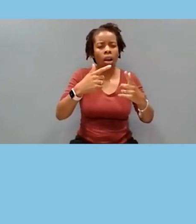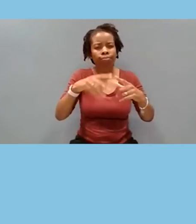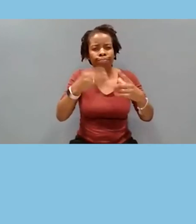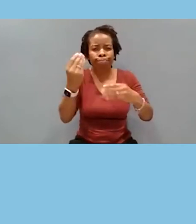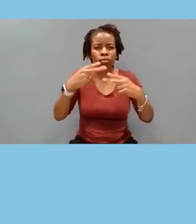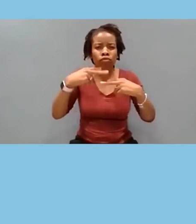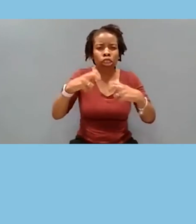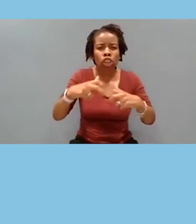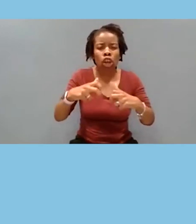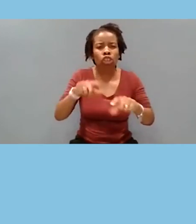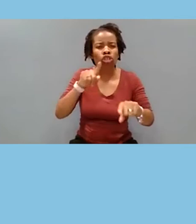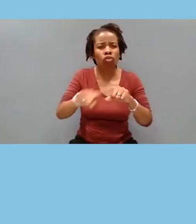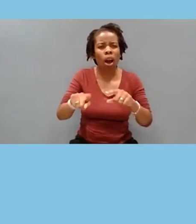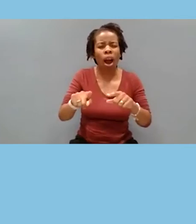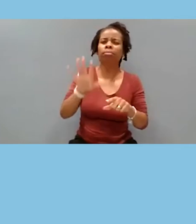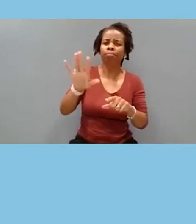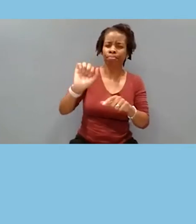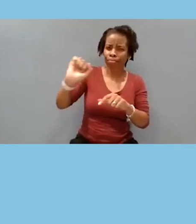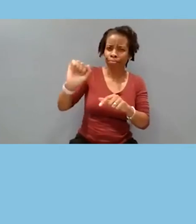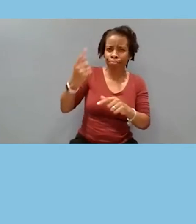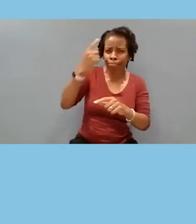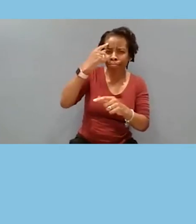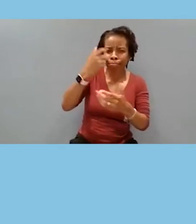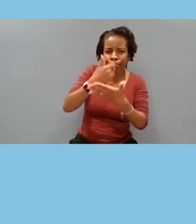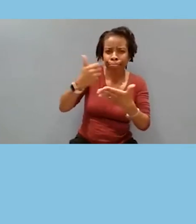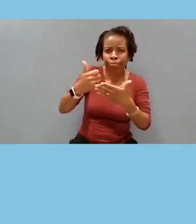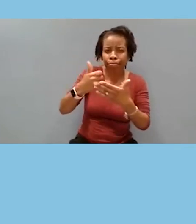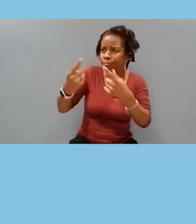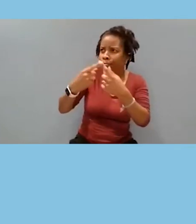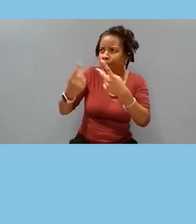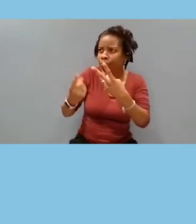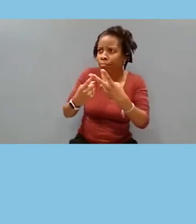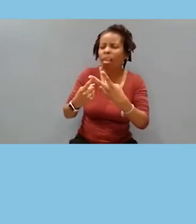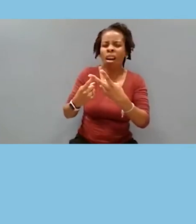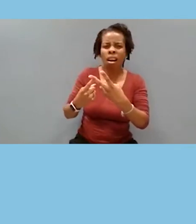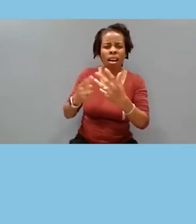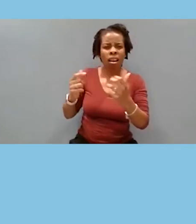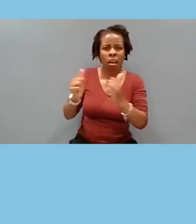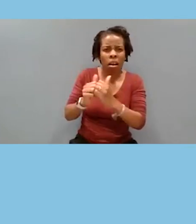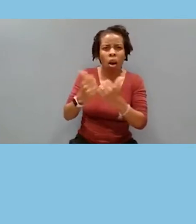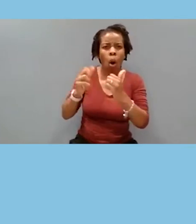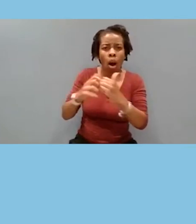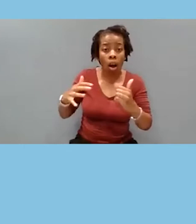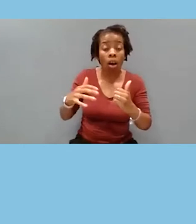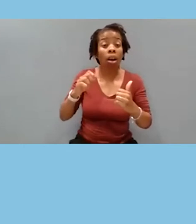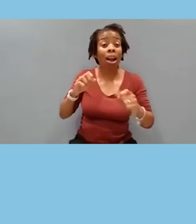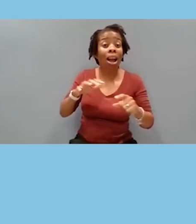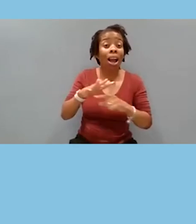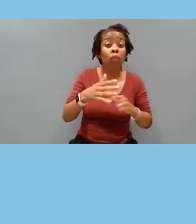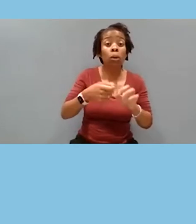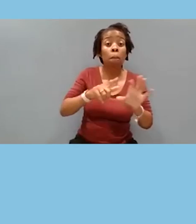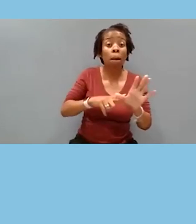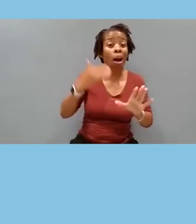grounds of Western ways of knowing, such as phenomenology influenced by Black, queer, and Indigenous studies. By grappling with the act